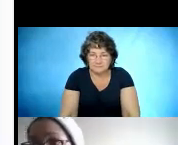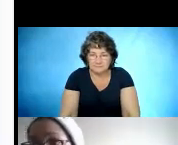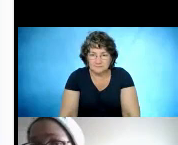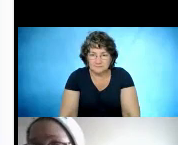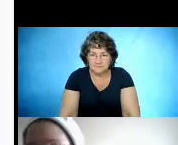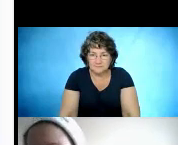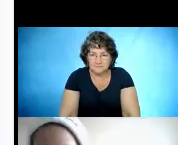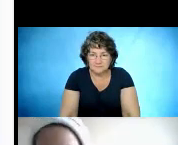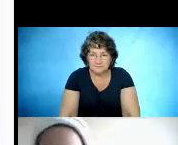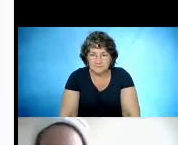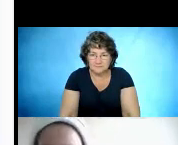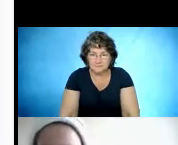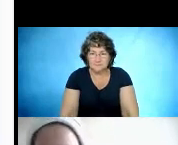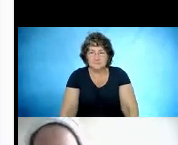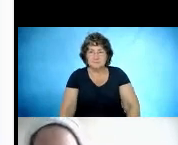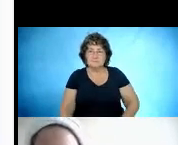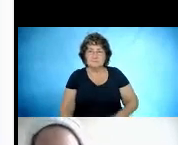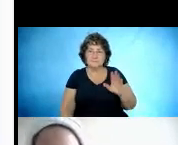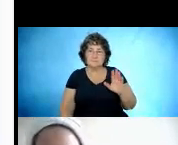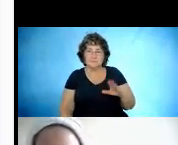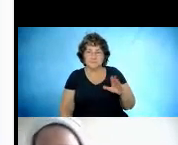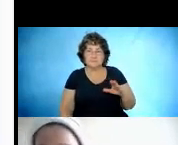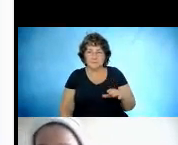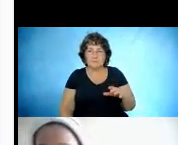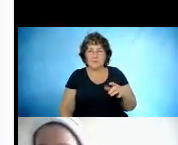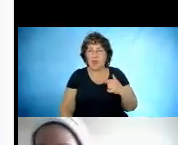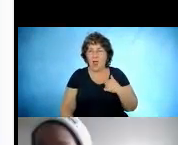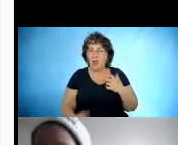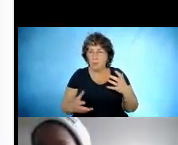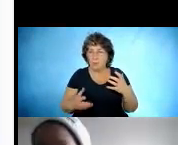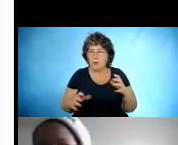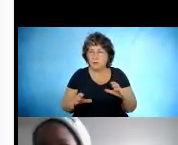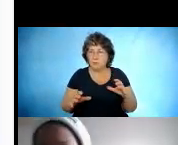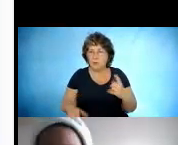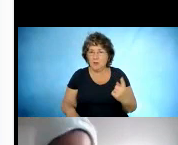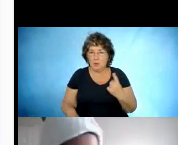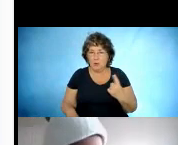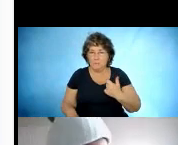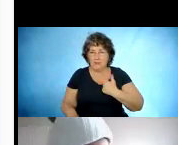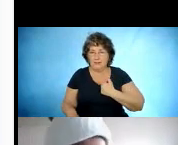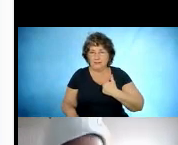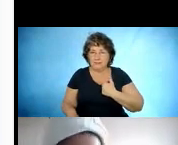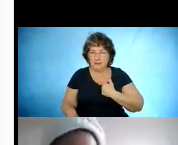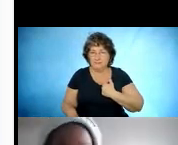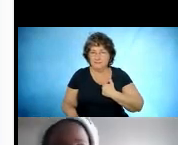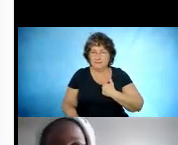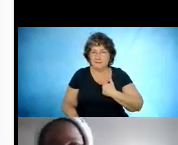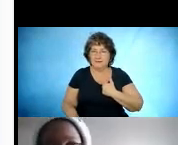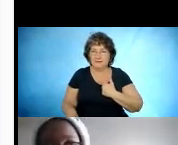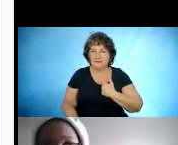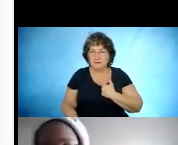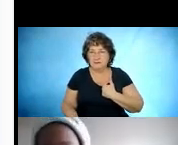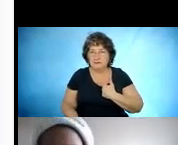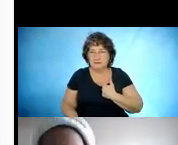Say I wanted one to do it by myself. Before I do that, let me